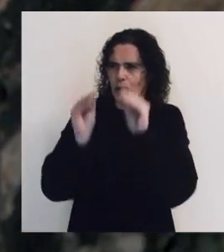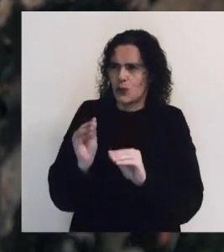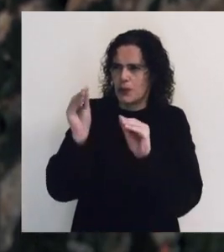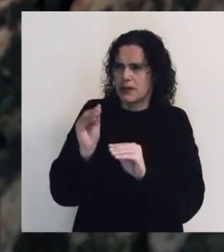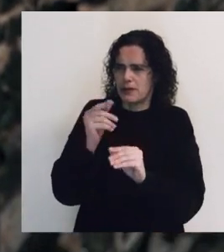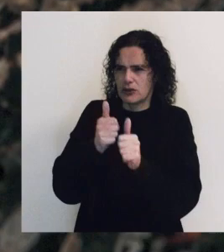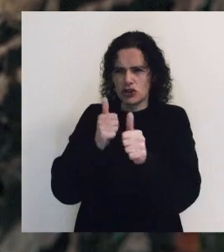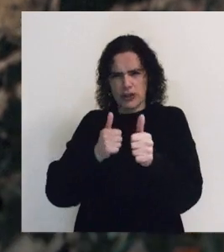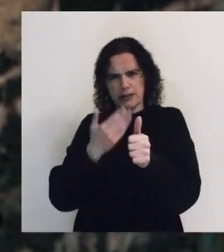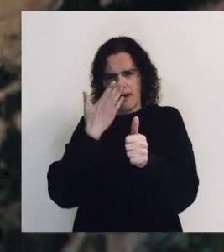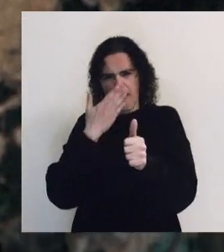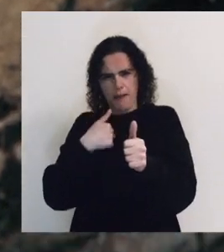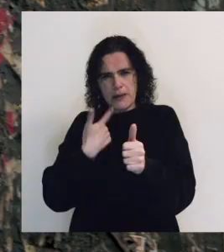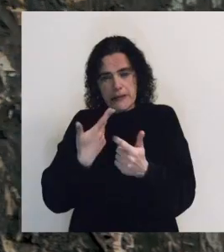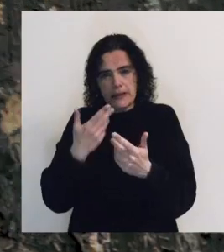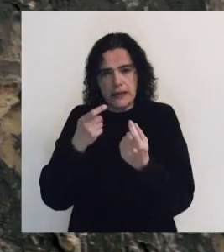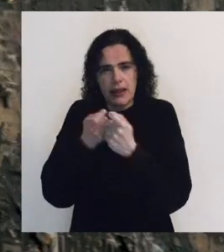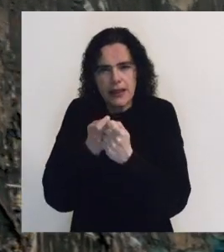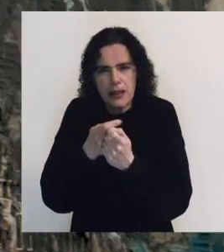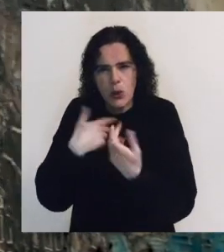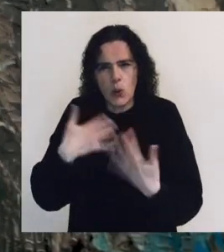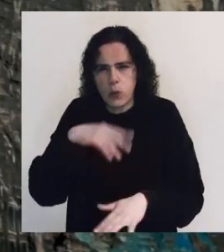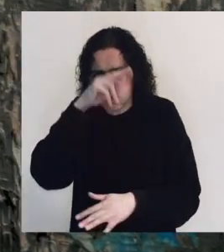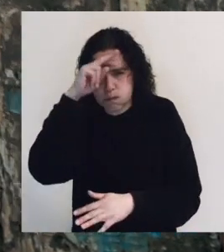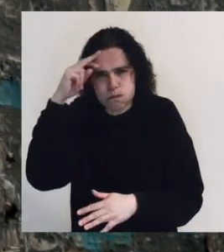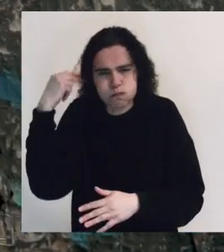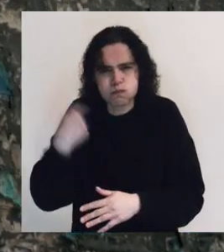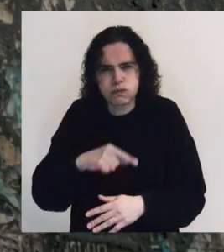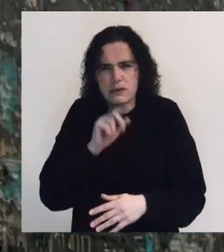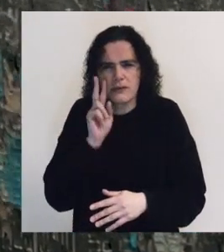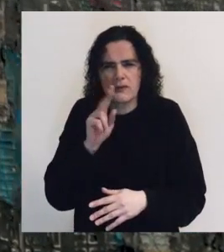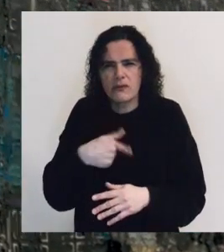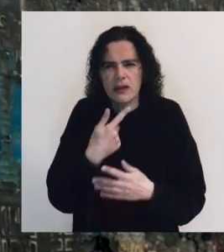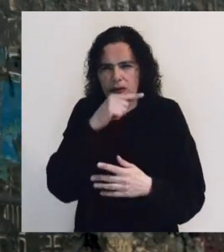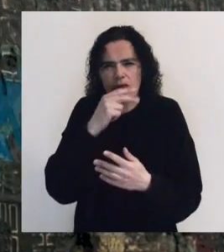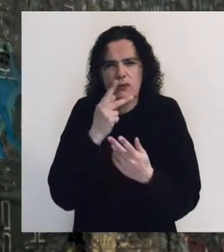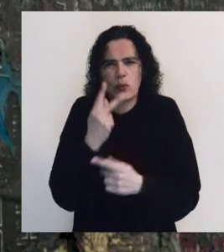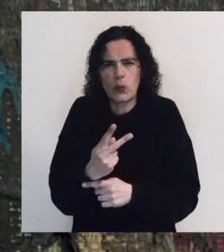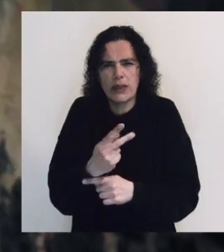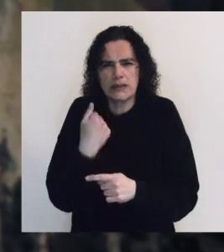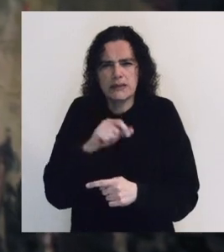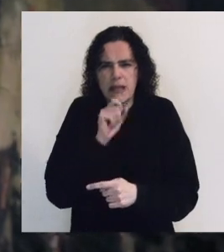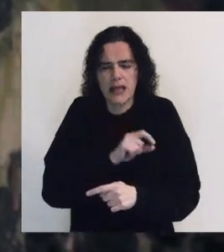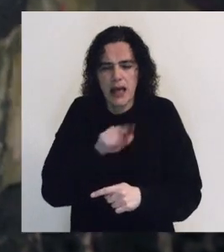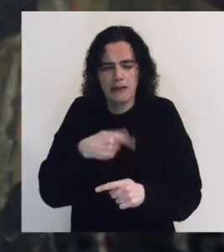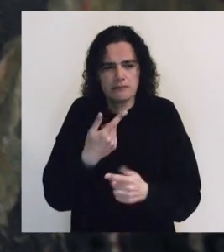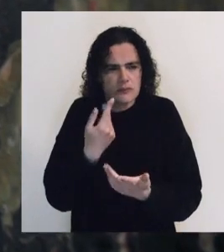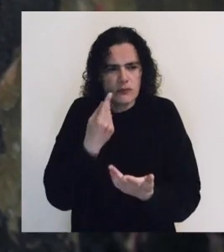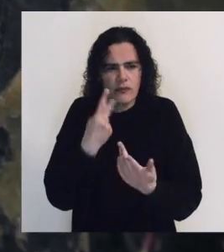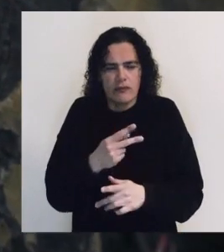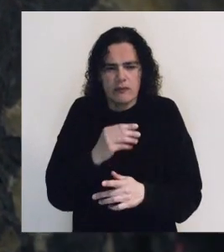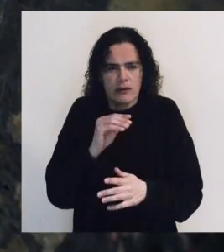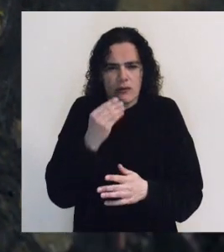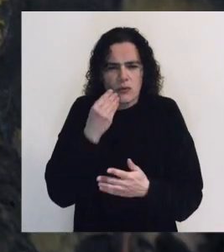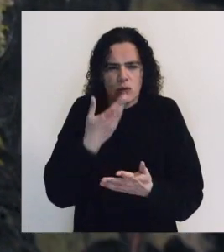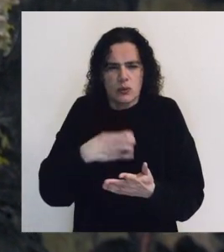from a distance is actually rough. You can see the violence of the gesture. At times, you can see how much, there's